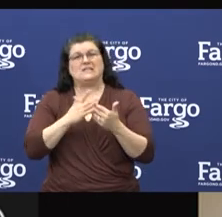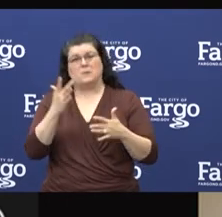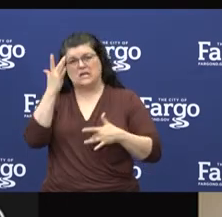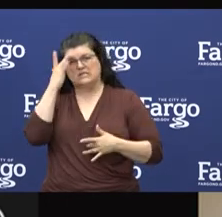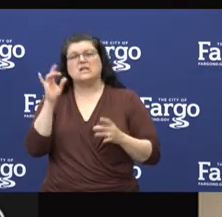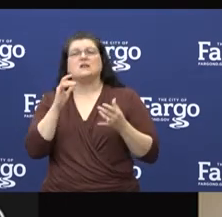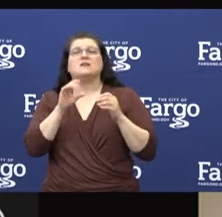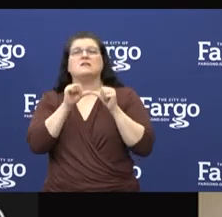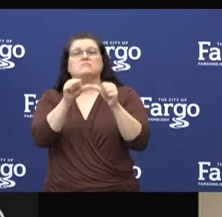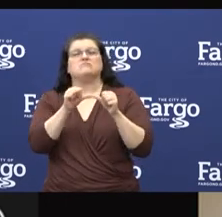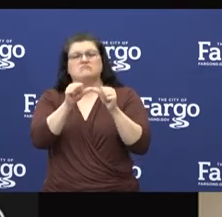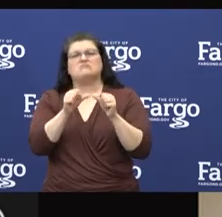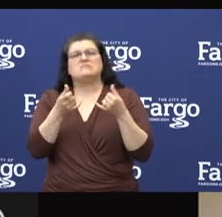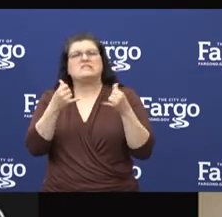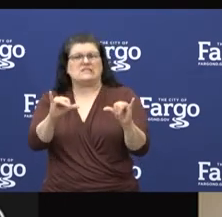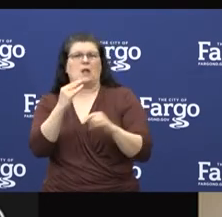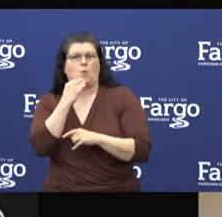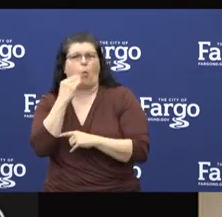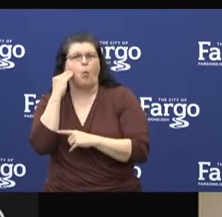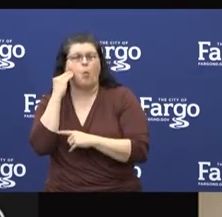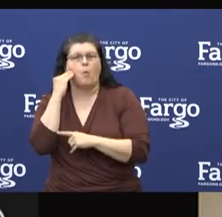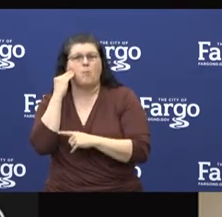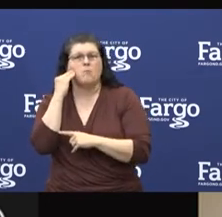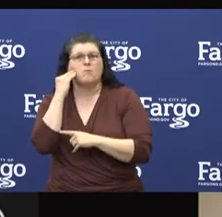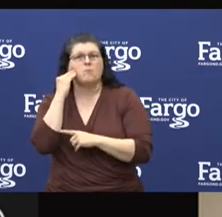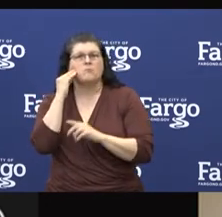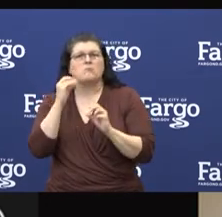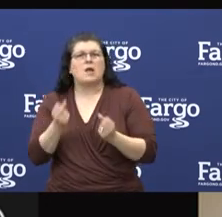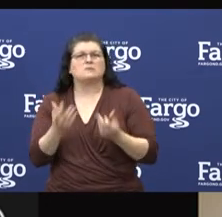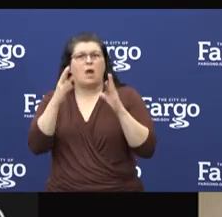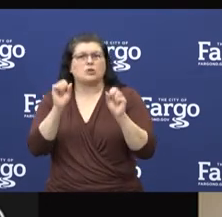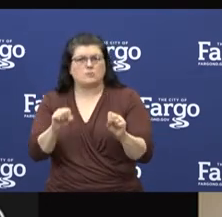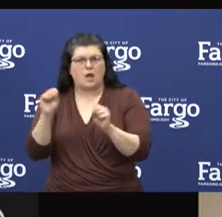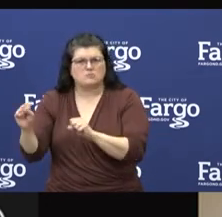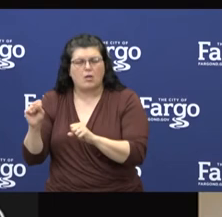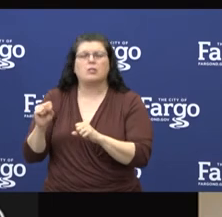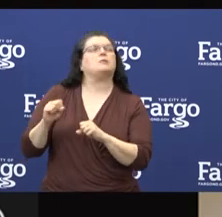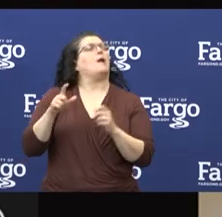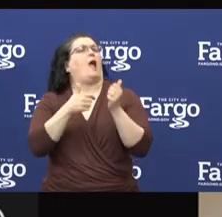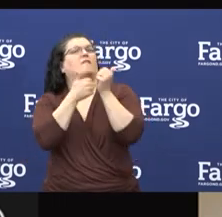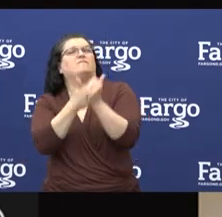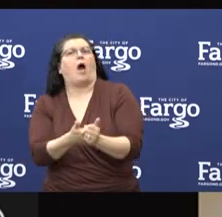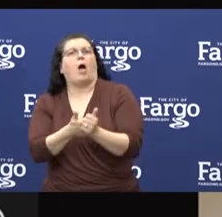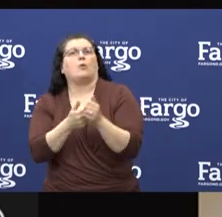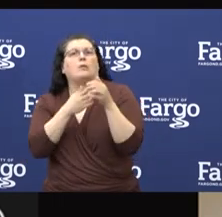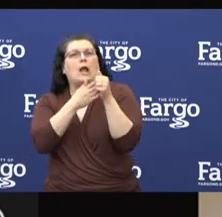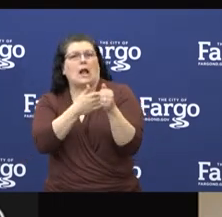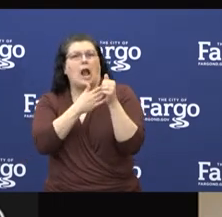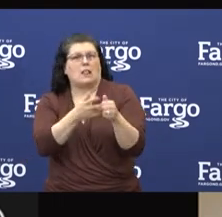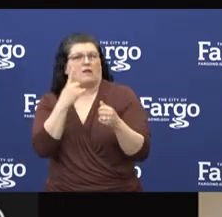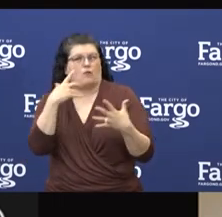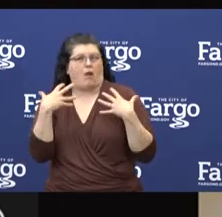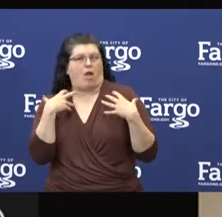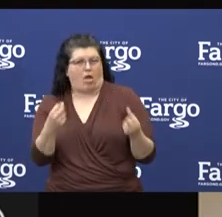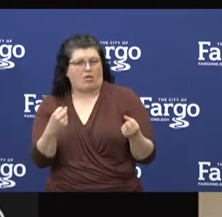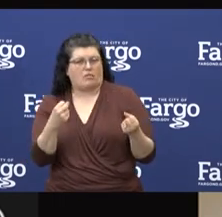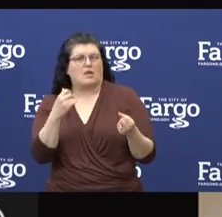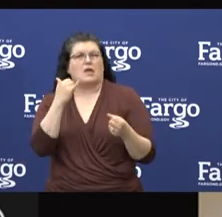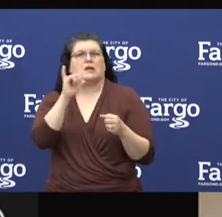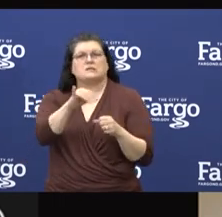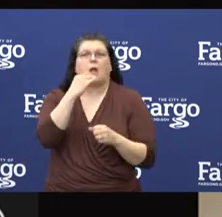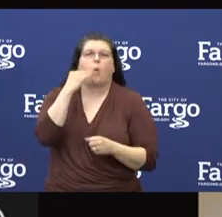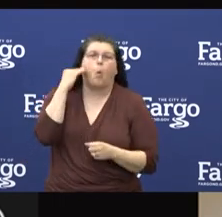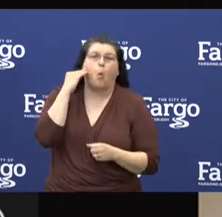at home as much as possible, but also to follow health guidance when leaving their homes, such as